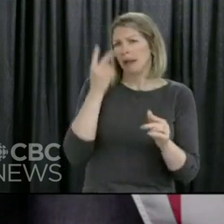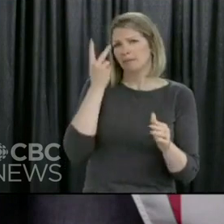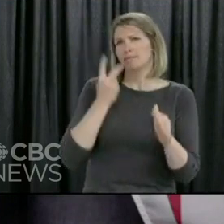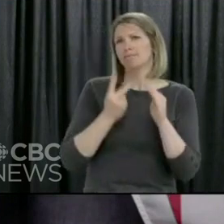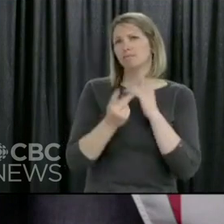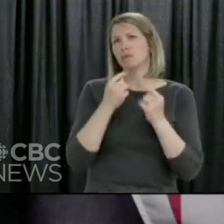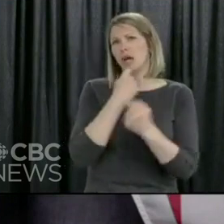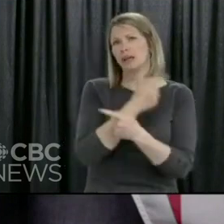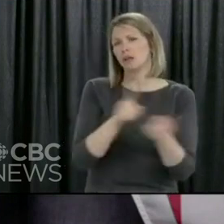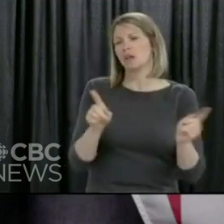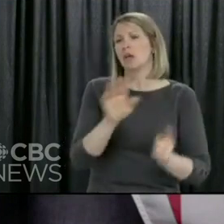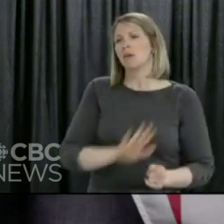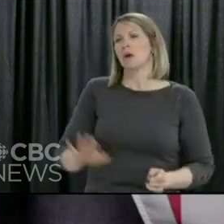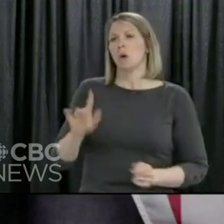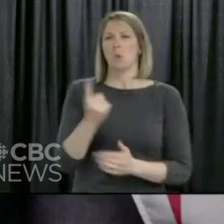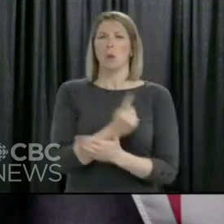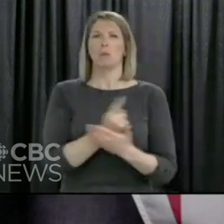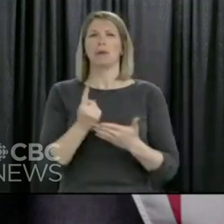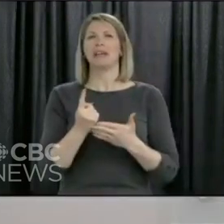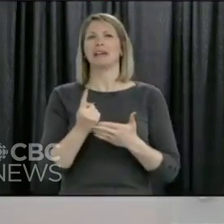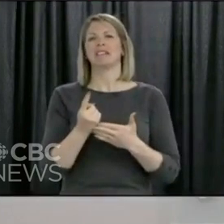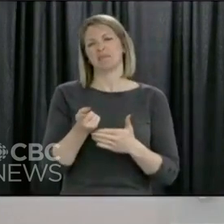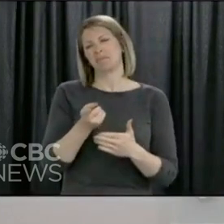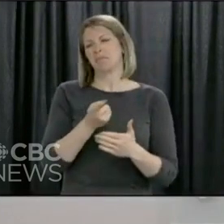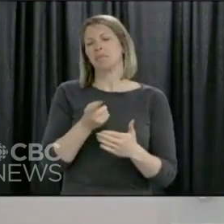that. Yes. Awesome. Thank you.